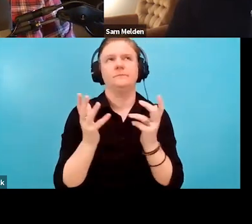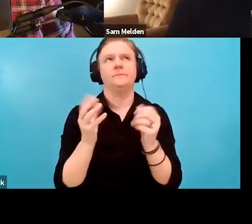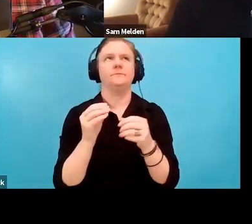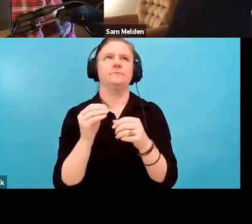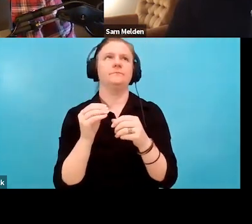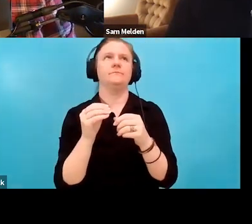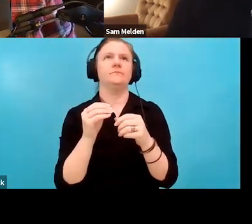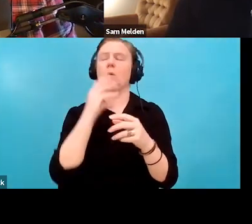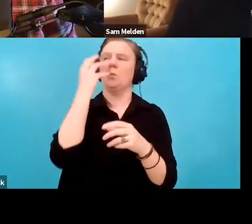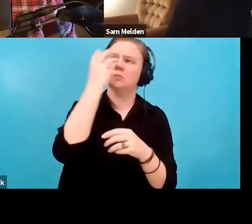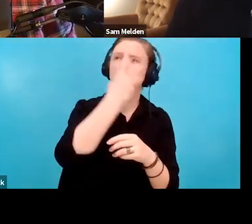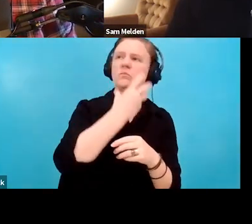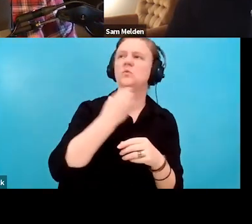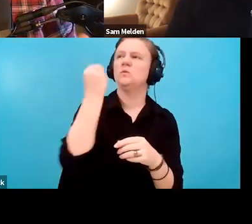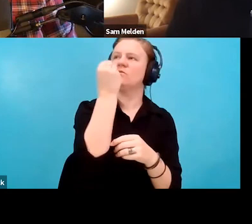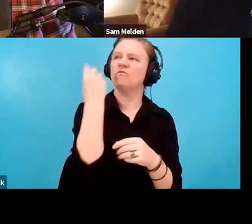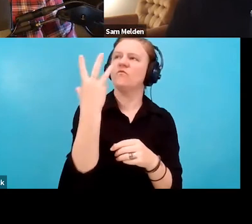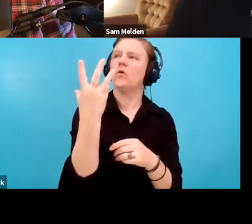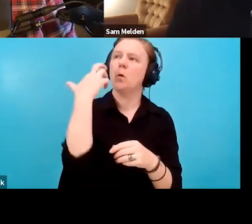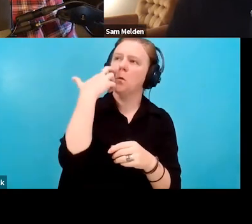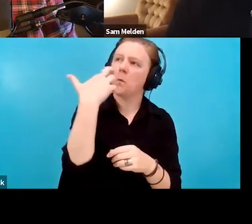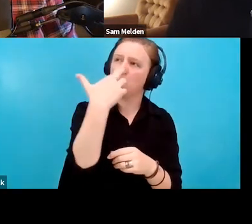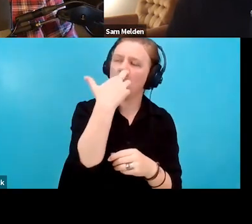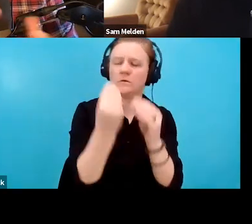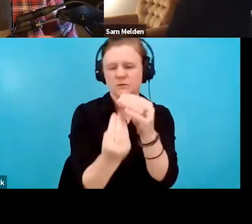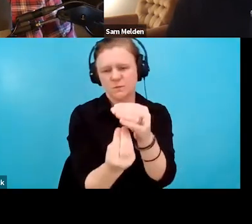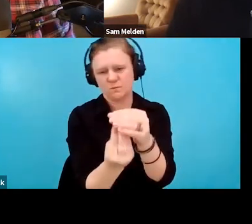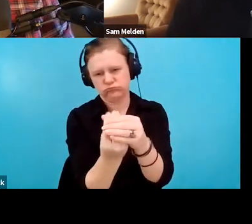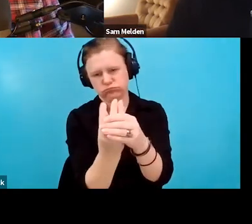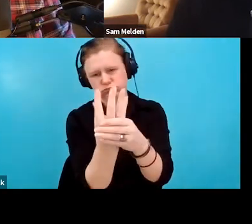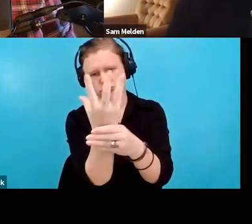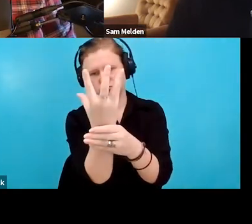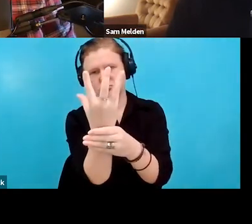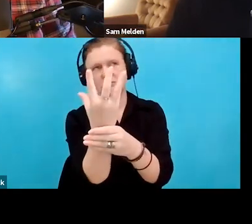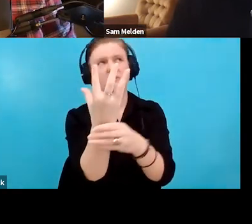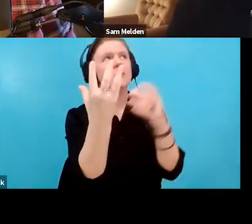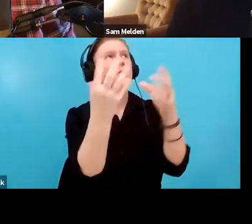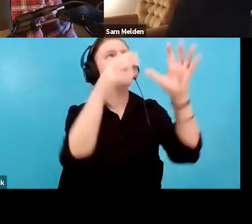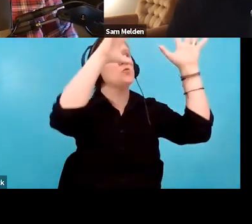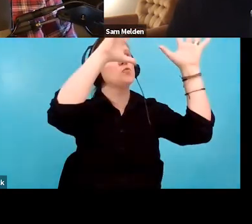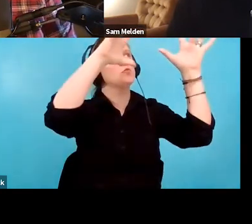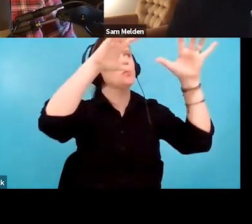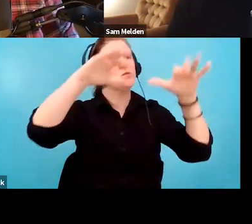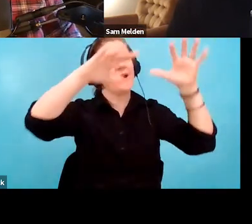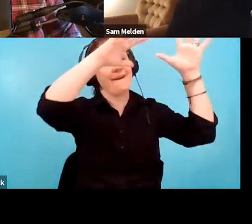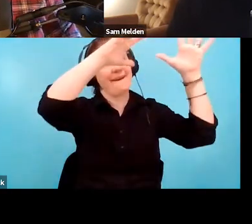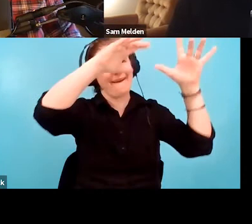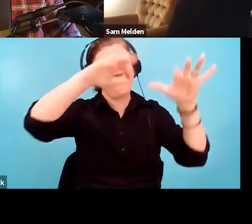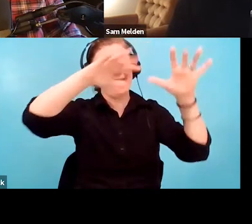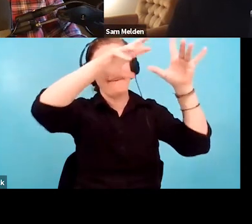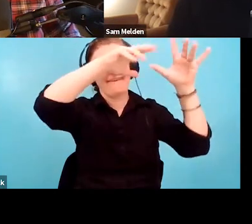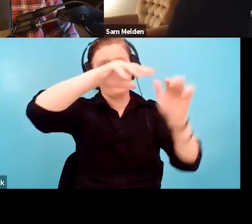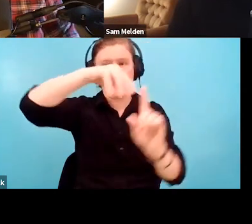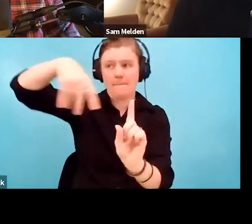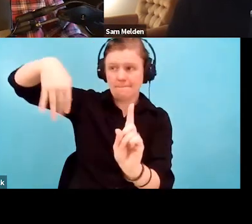large rose in full bloom is covered with raindrops, and behind it is a soggy, you